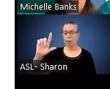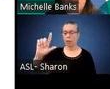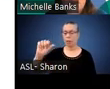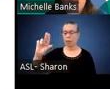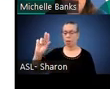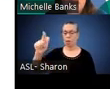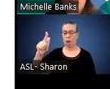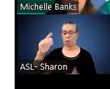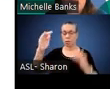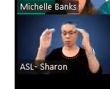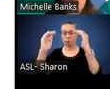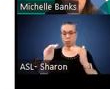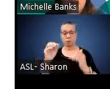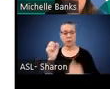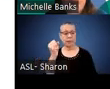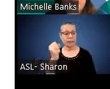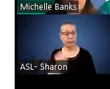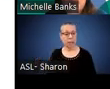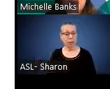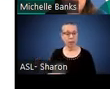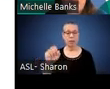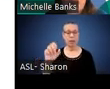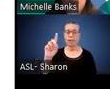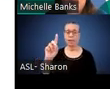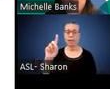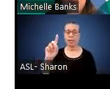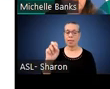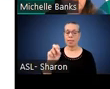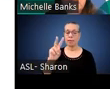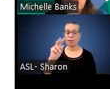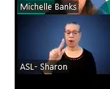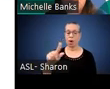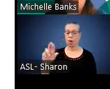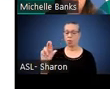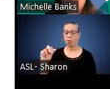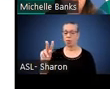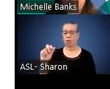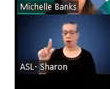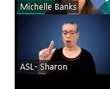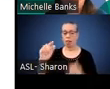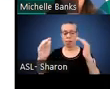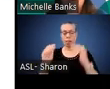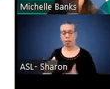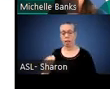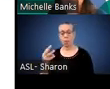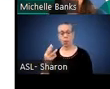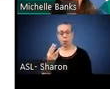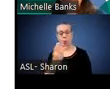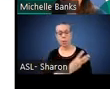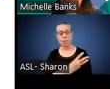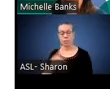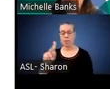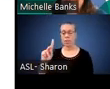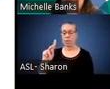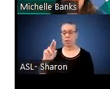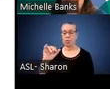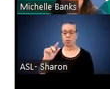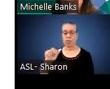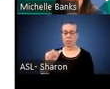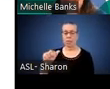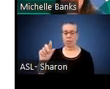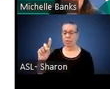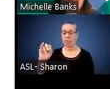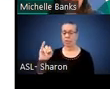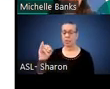Deval Raval, and in the west, we have Krista Di Gregorio. Each of them are happy to